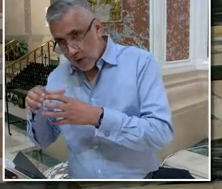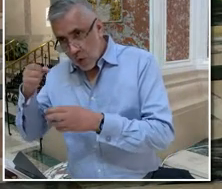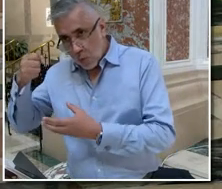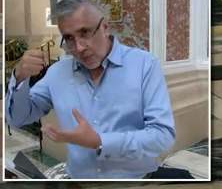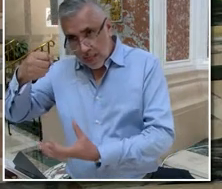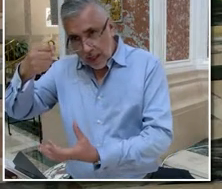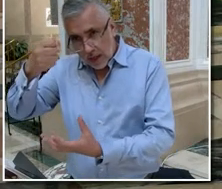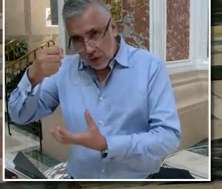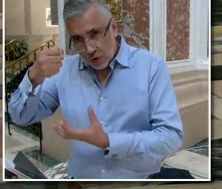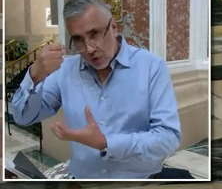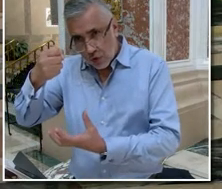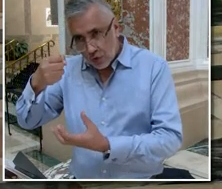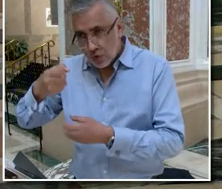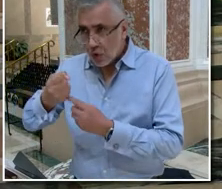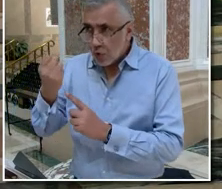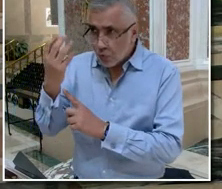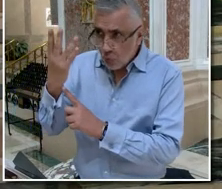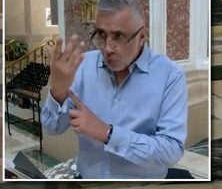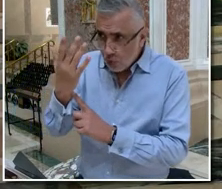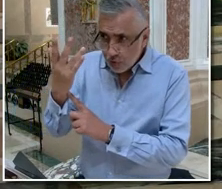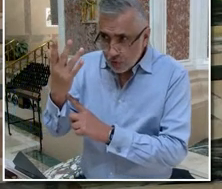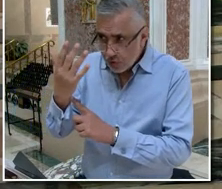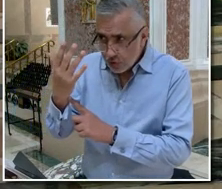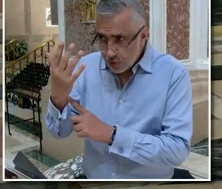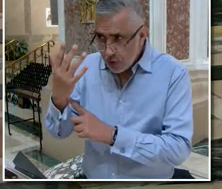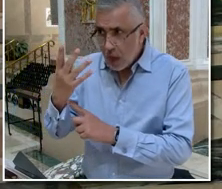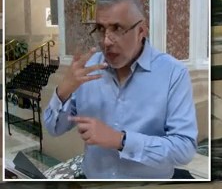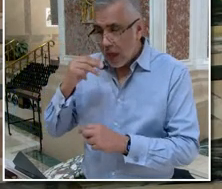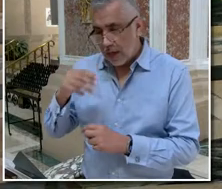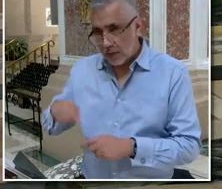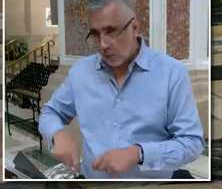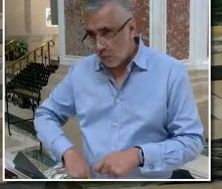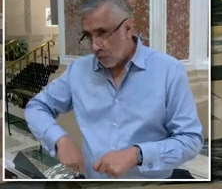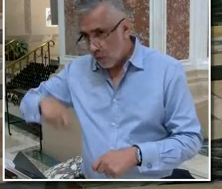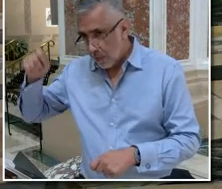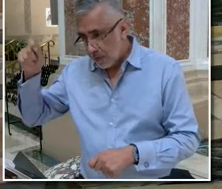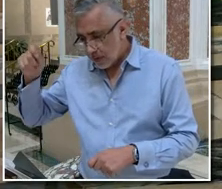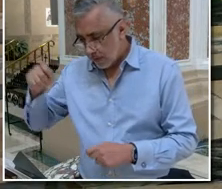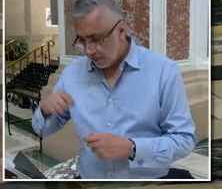lanterns, torches, and weapons.